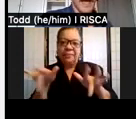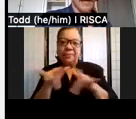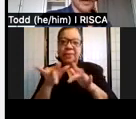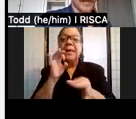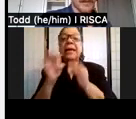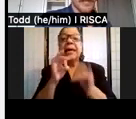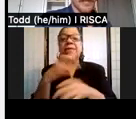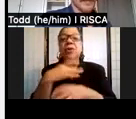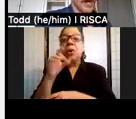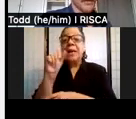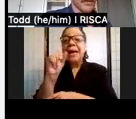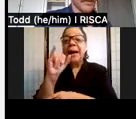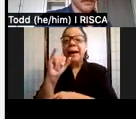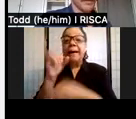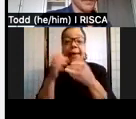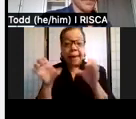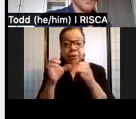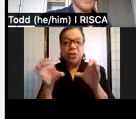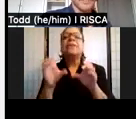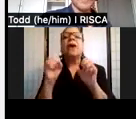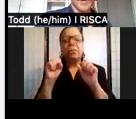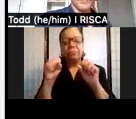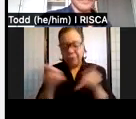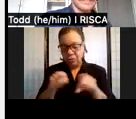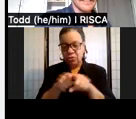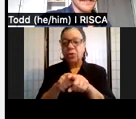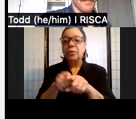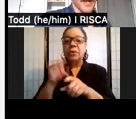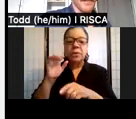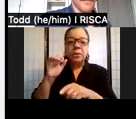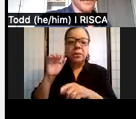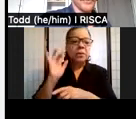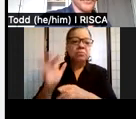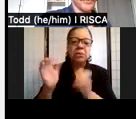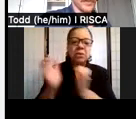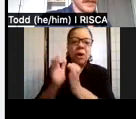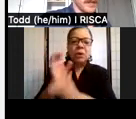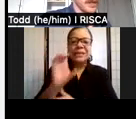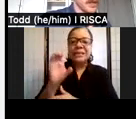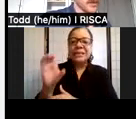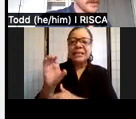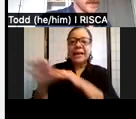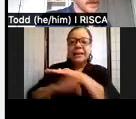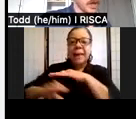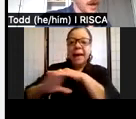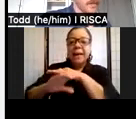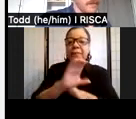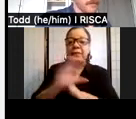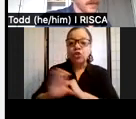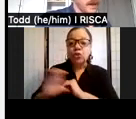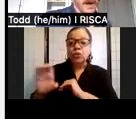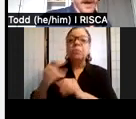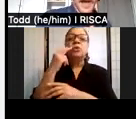like AI closed captioning, that is also available. If you click the small CC at the bottom of your Zoom screen, you will see that show